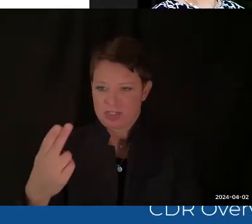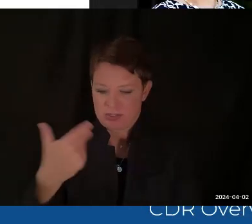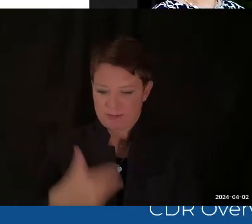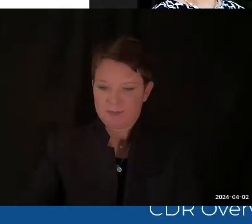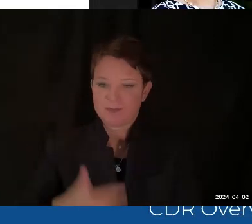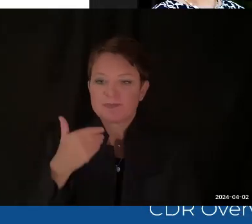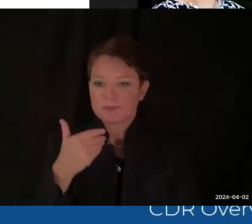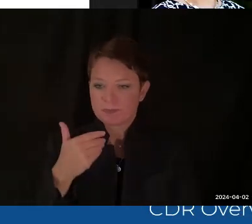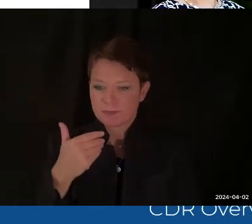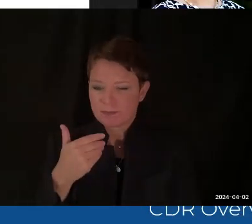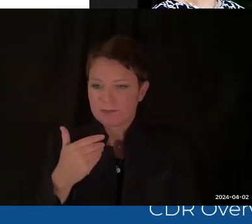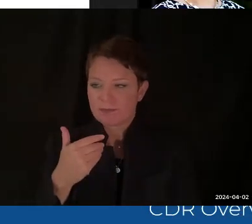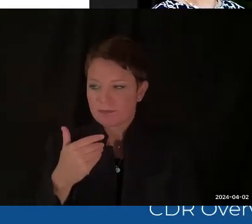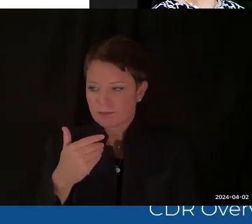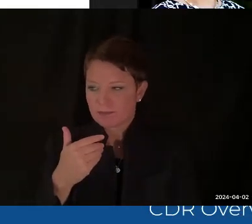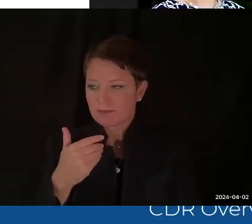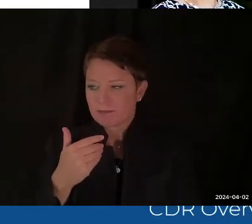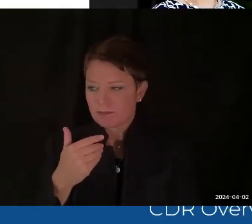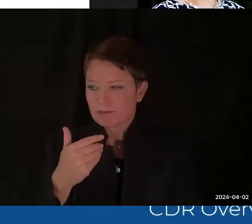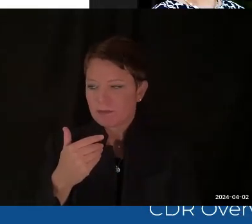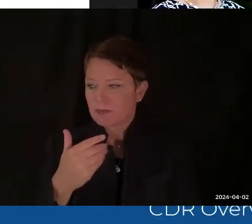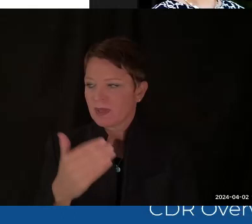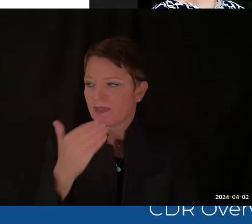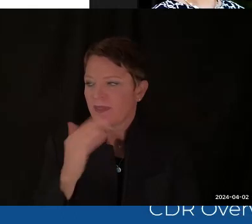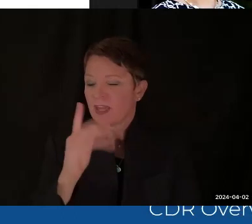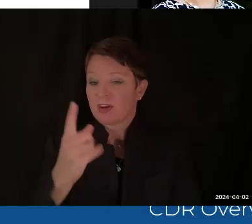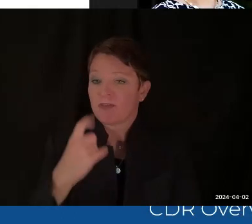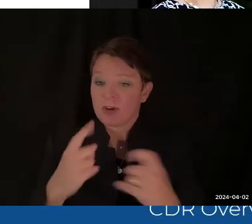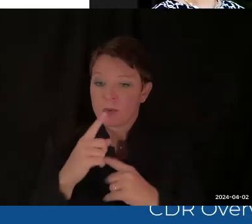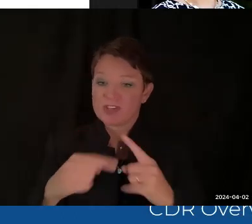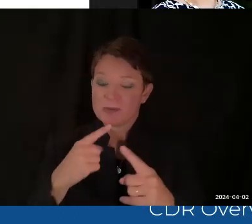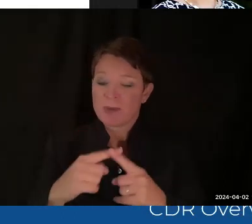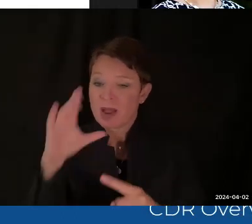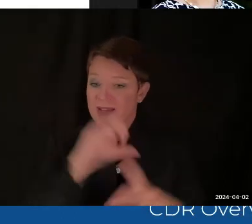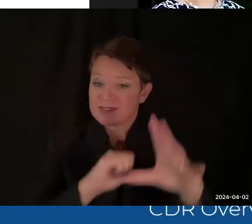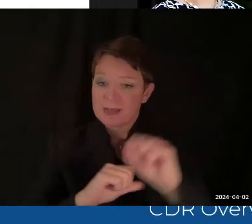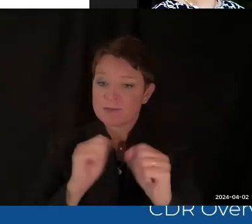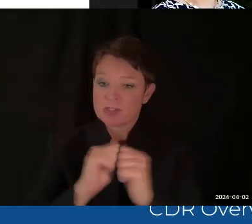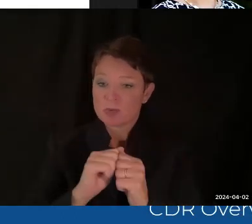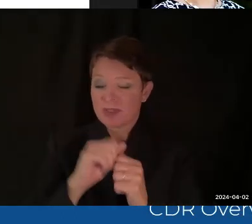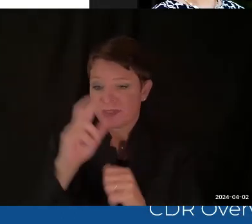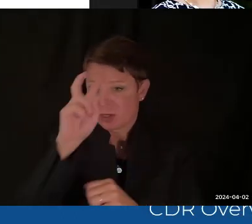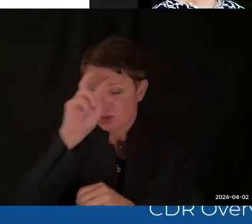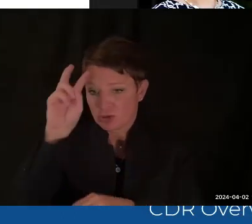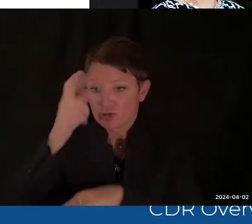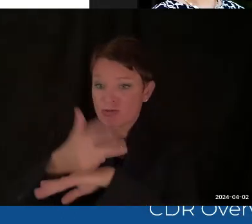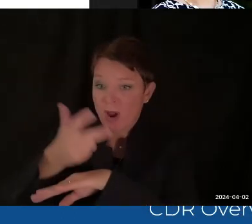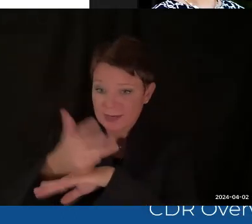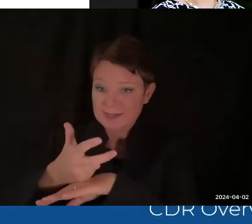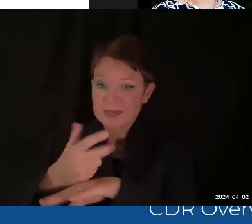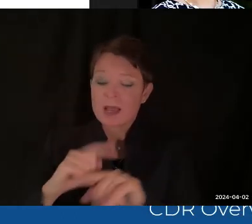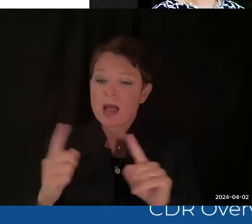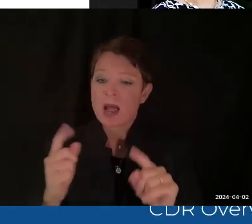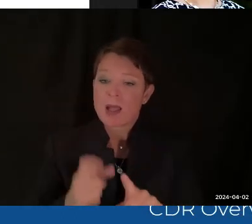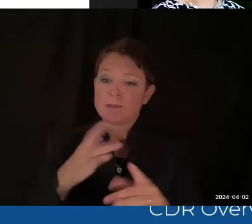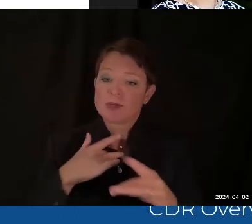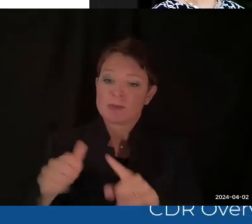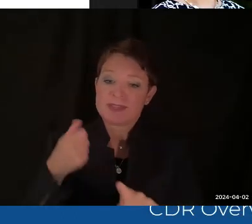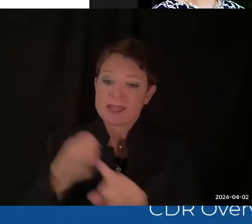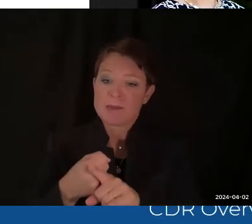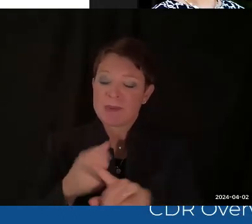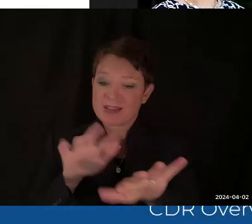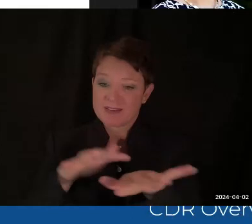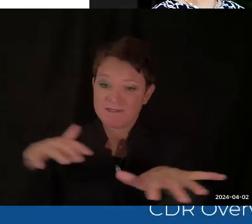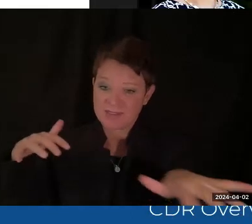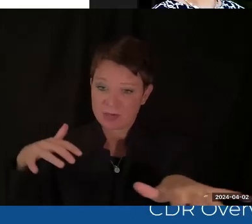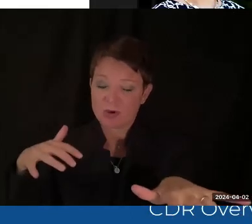Deborah Kodish. Thank you for your questions about assumptions and trust. I'm concerned about the impacts on people and